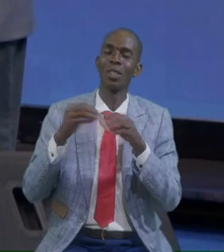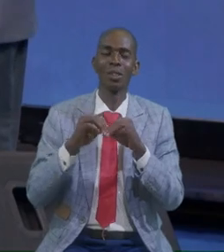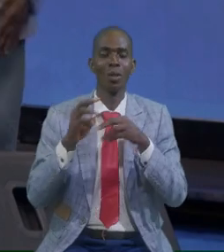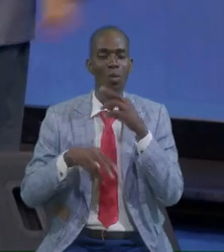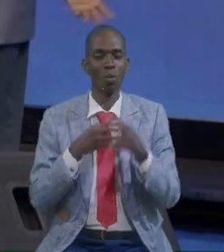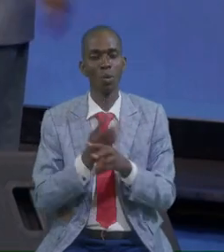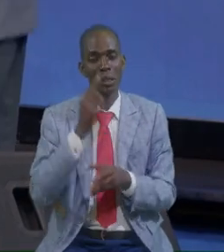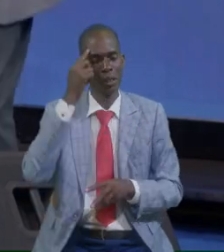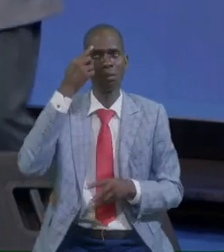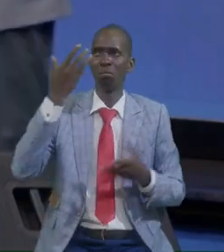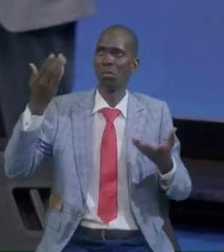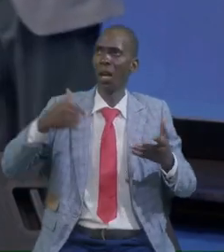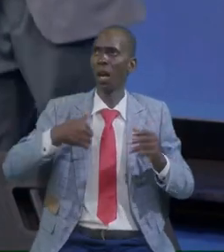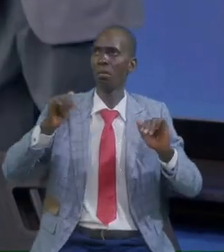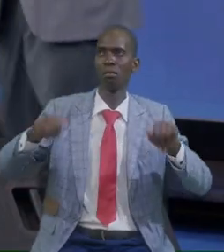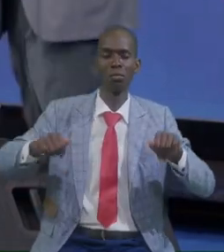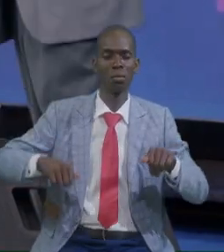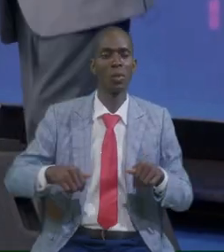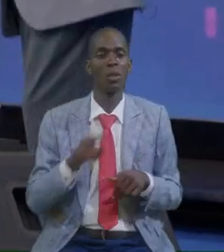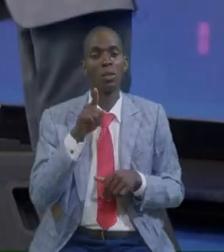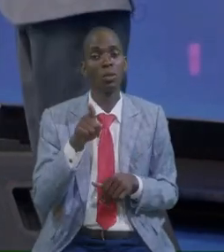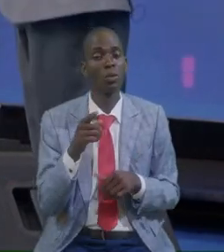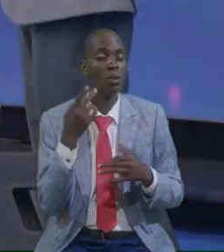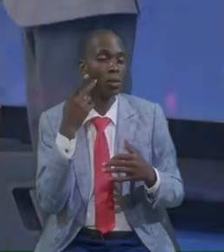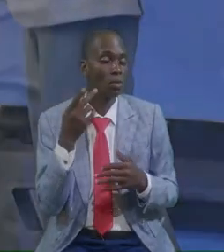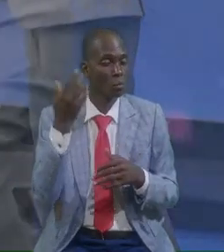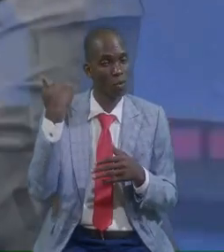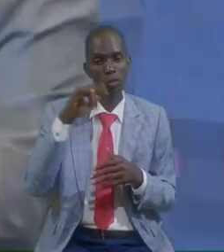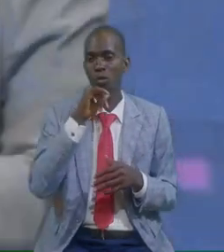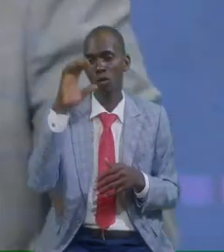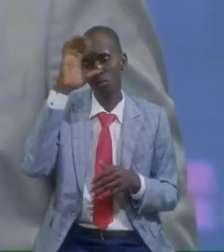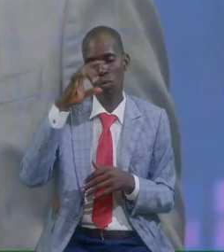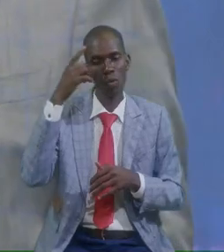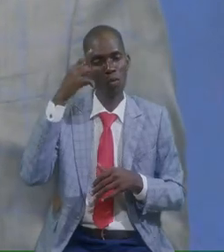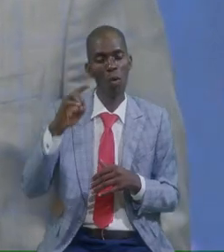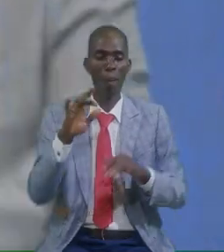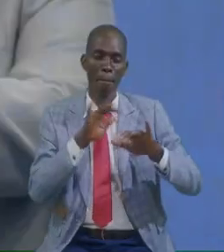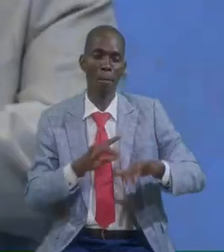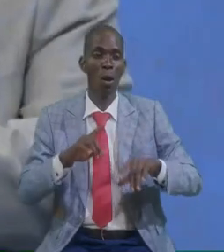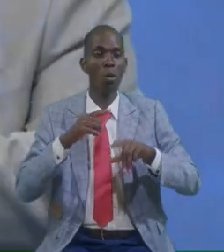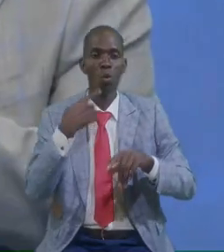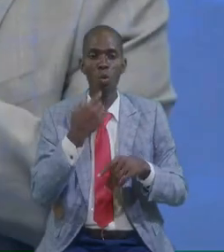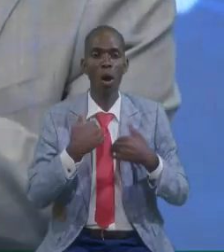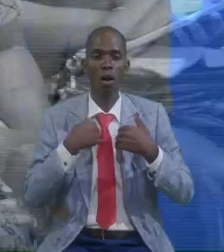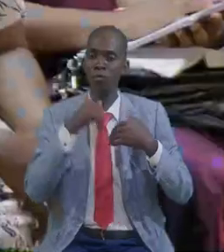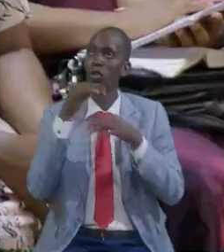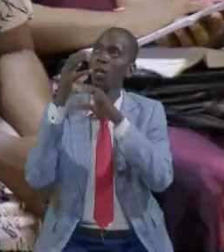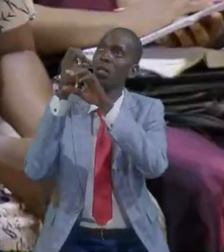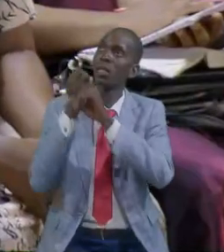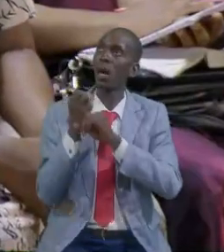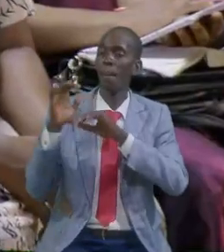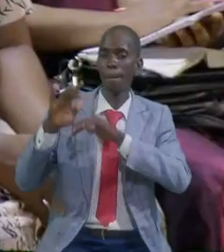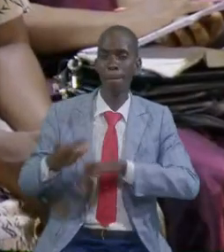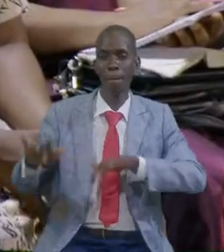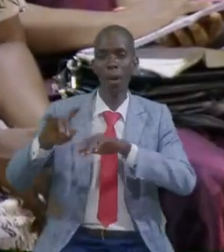so you had no mercy. But now he says, who had not received, obtained mercy, but